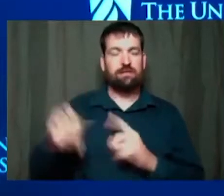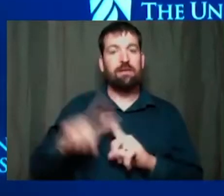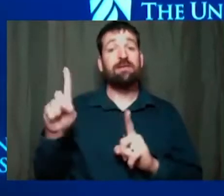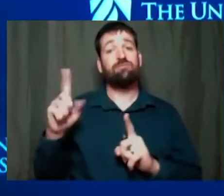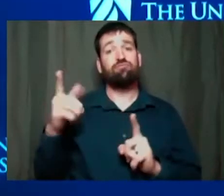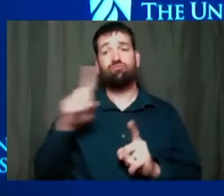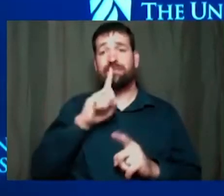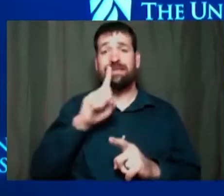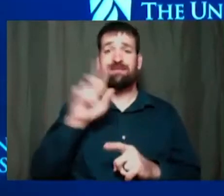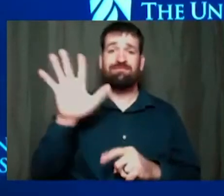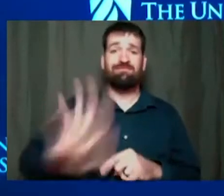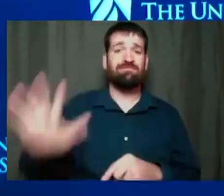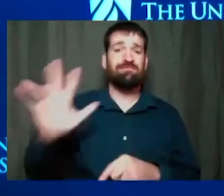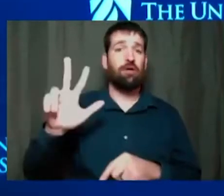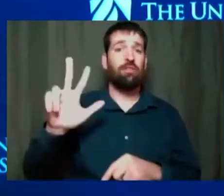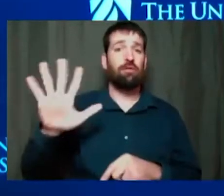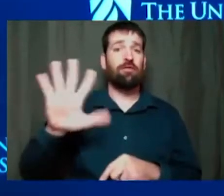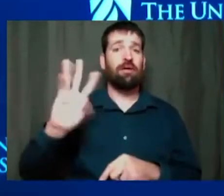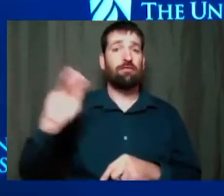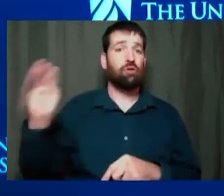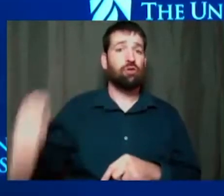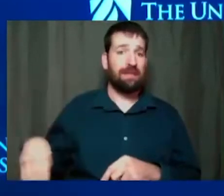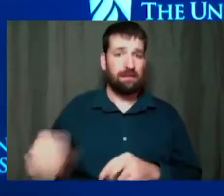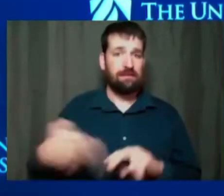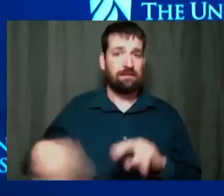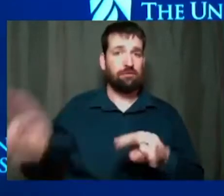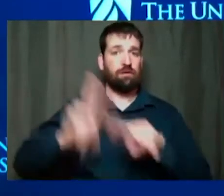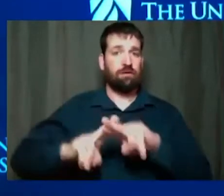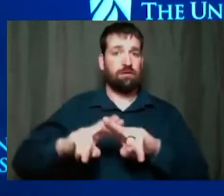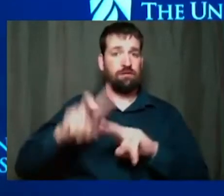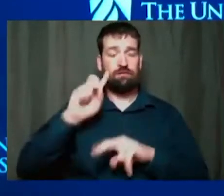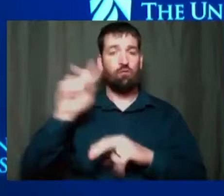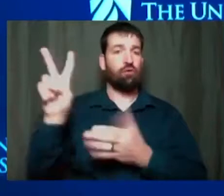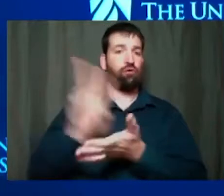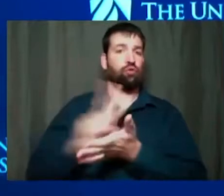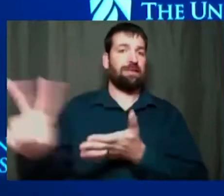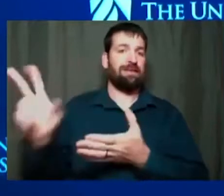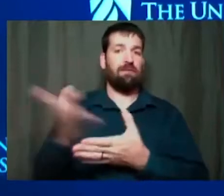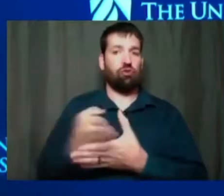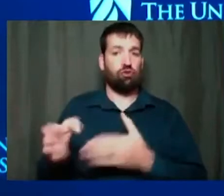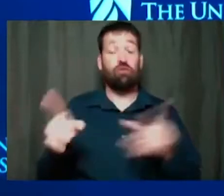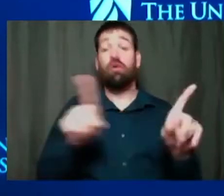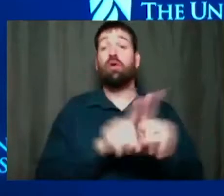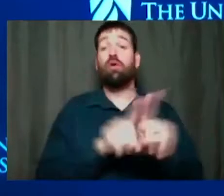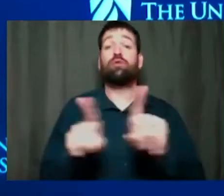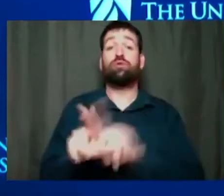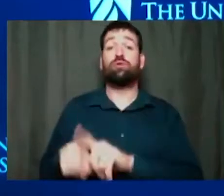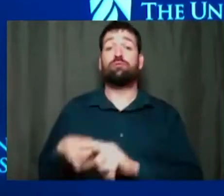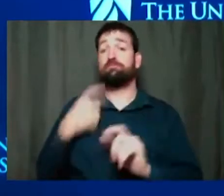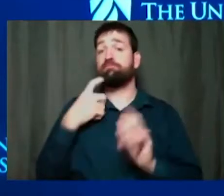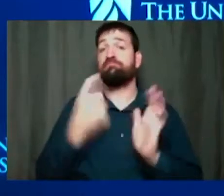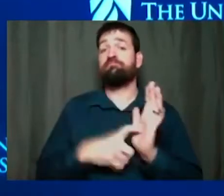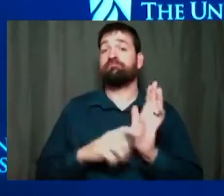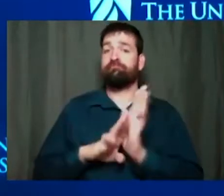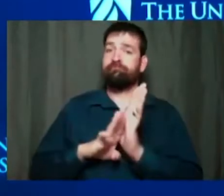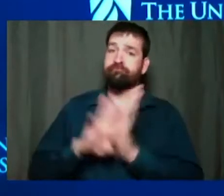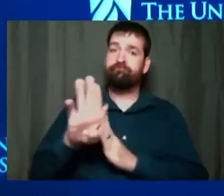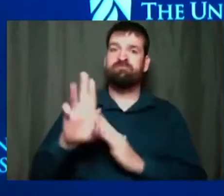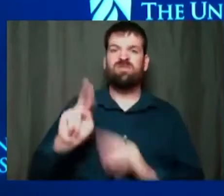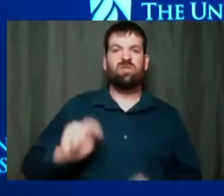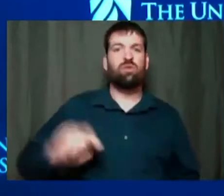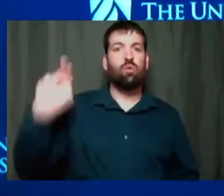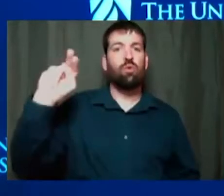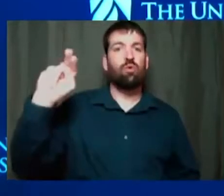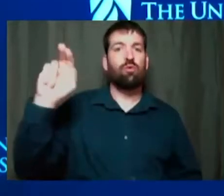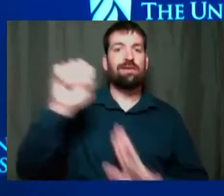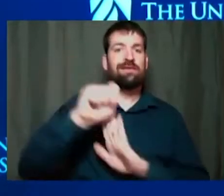or thereabouts for the rolling 2-week average. And I think we're also seeing a surge in the northern states, in the